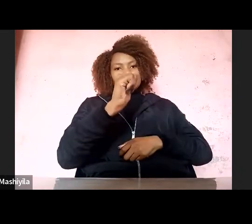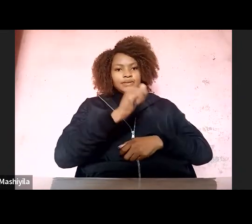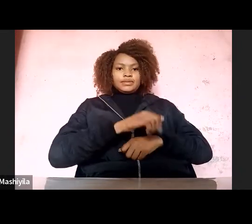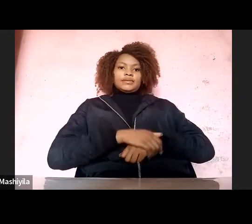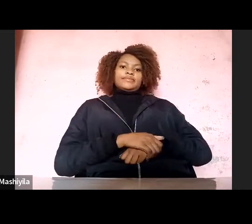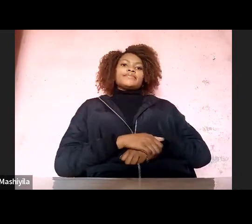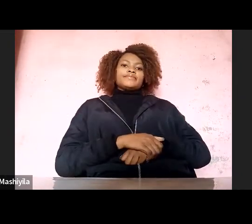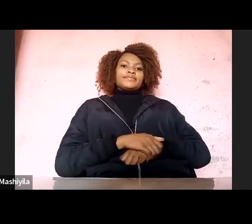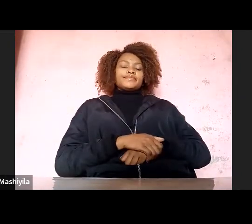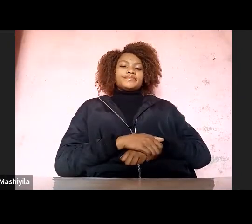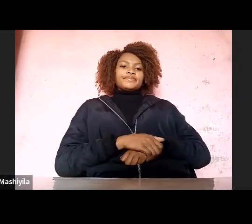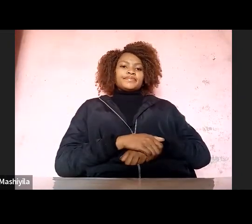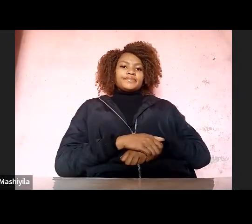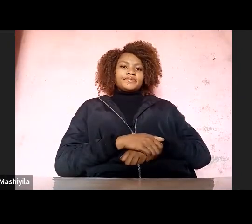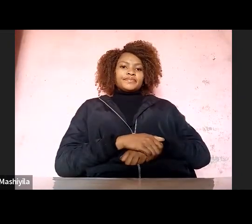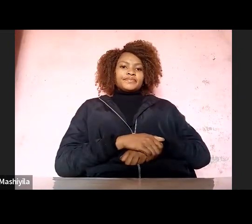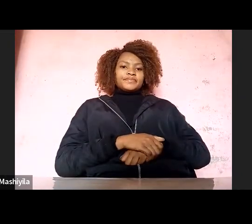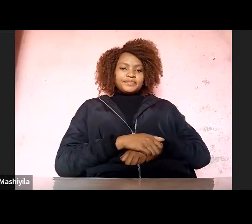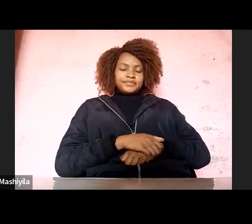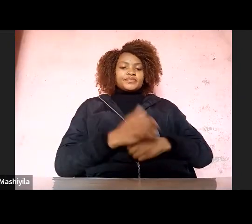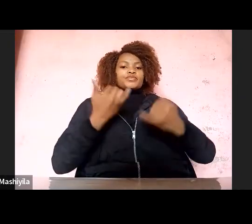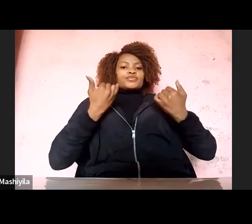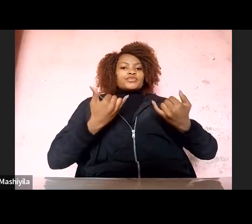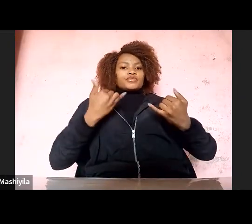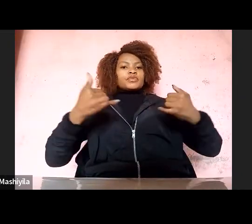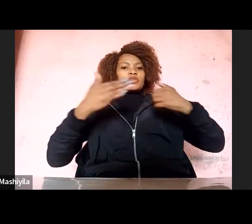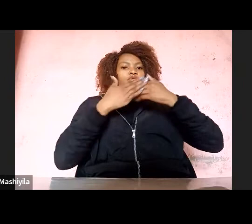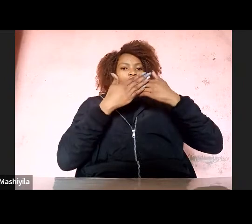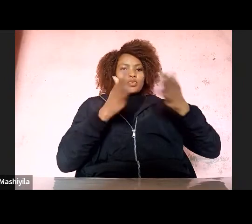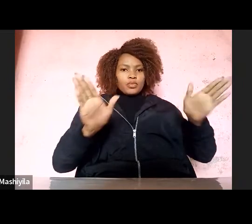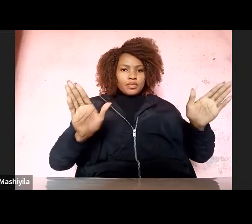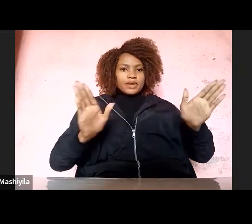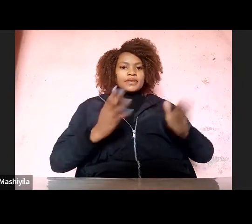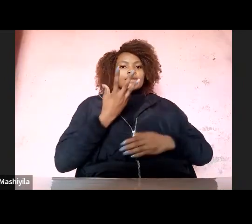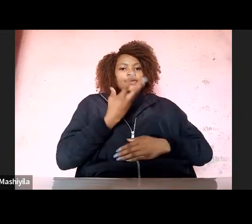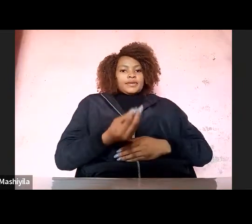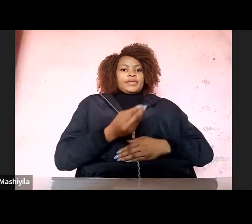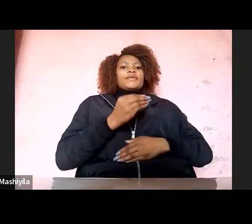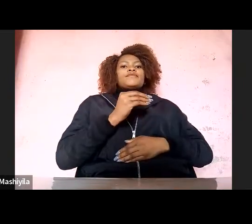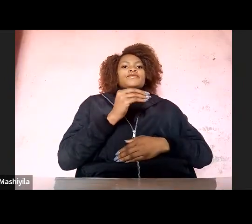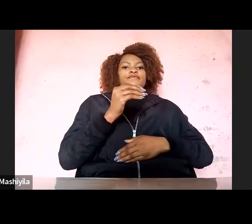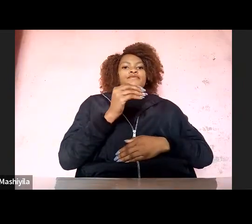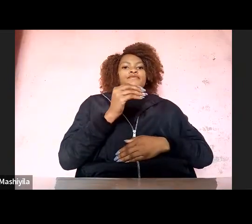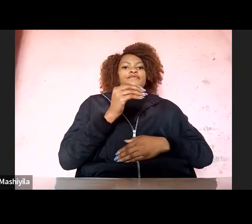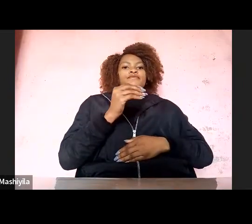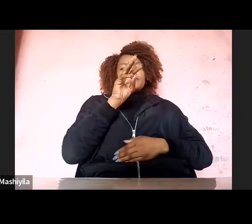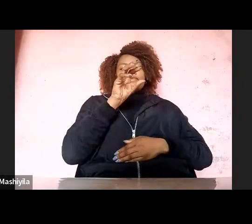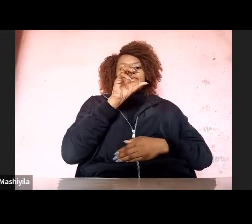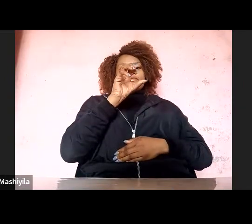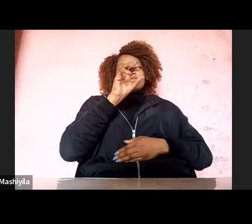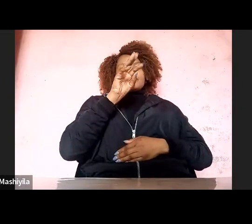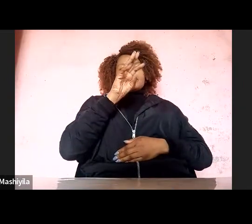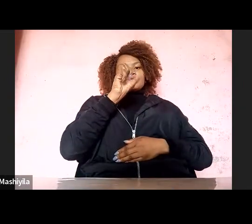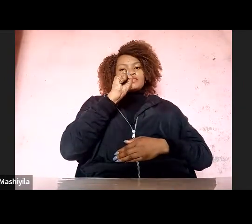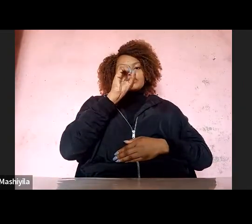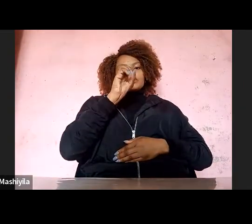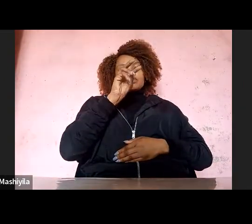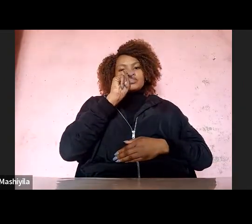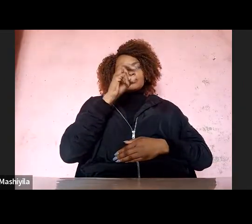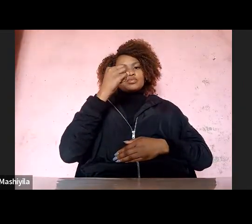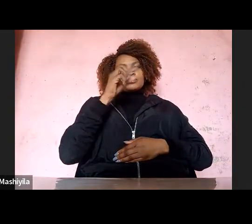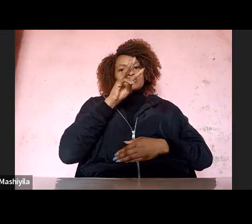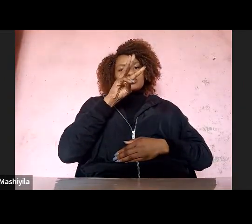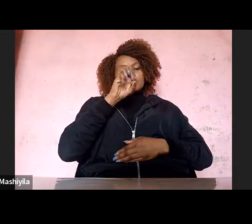questions. To open today's engagement, ladies and gentlemen, we have Mr. Henson Msongweni, who will provide us with his welcoming